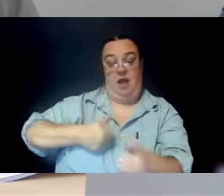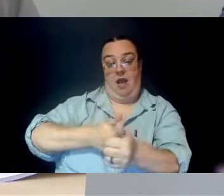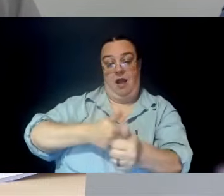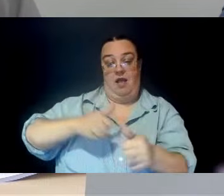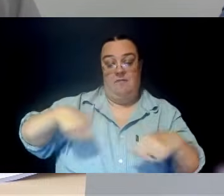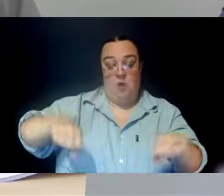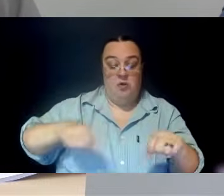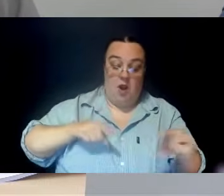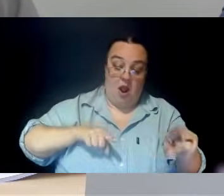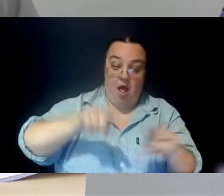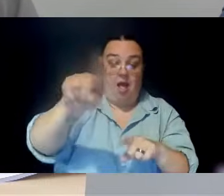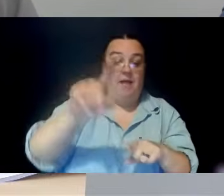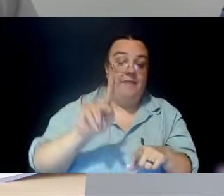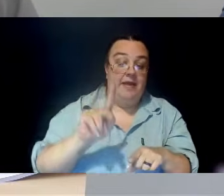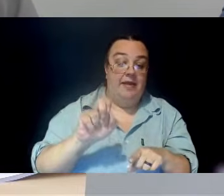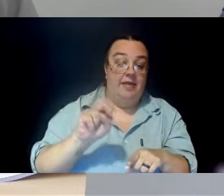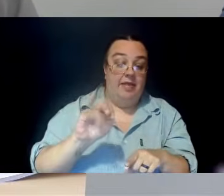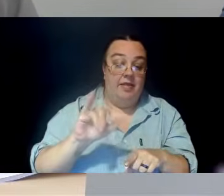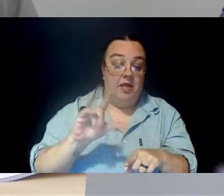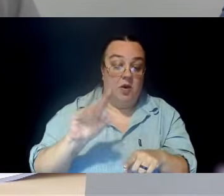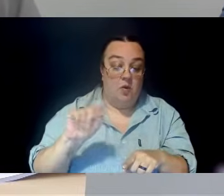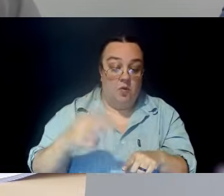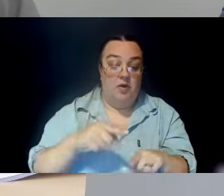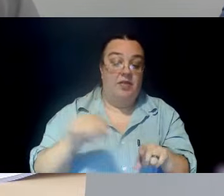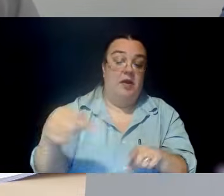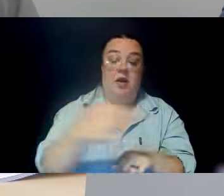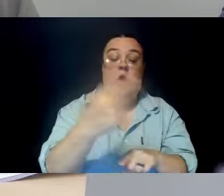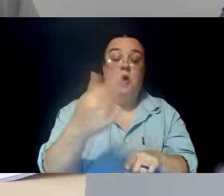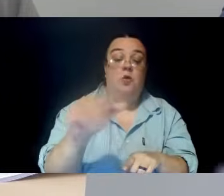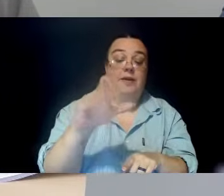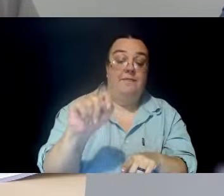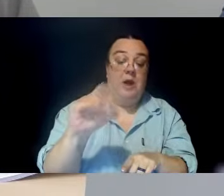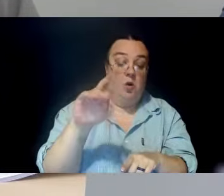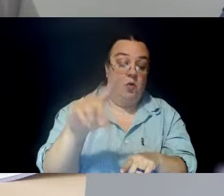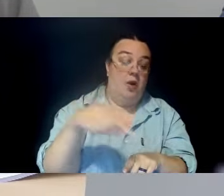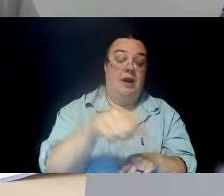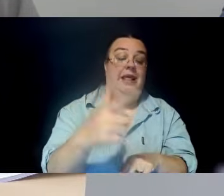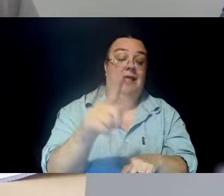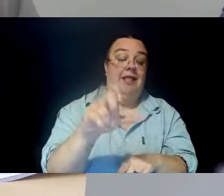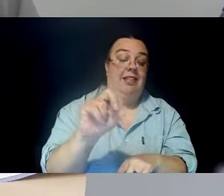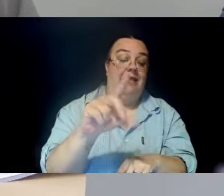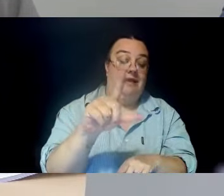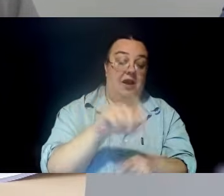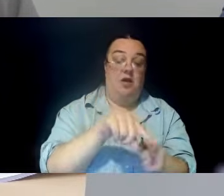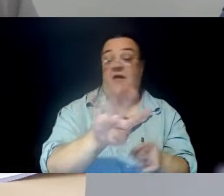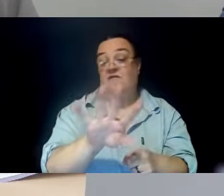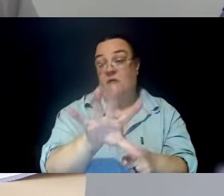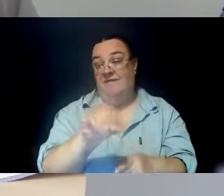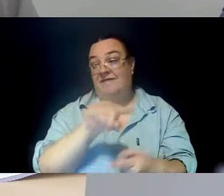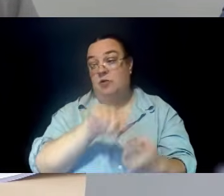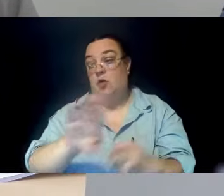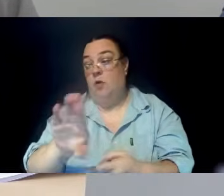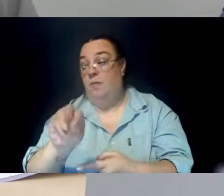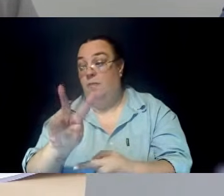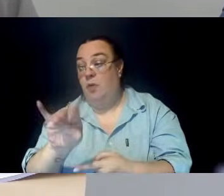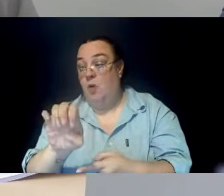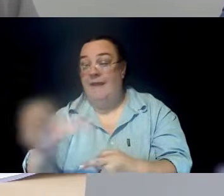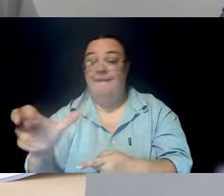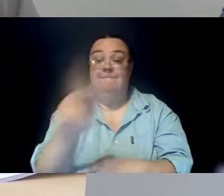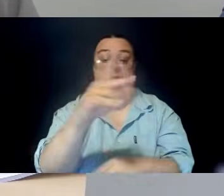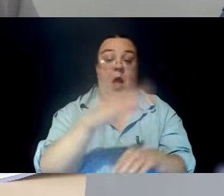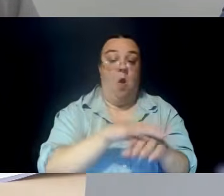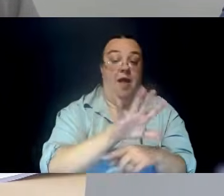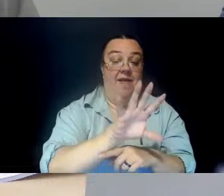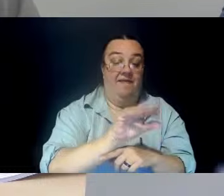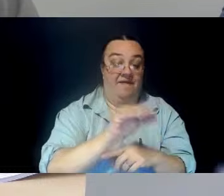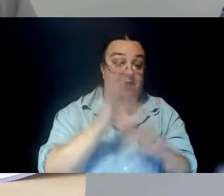Avenue, out Greenbelt Road, down Glendale to 450, out into Bowie, down through Bowie, back out onto 50, and we were